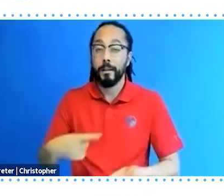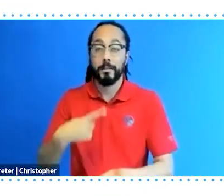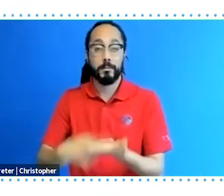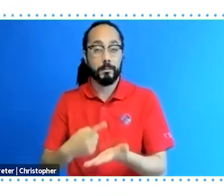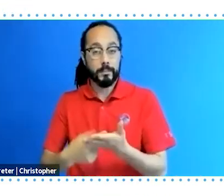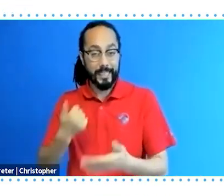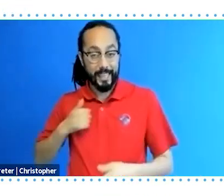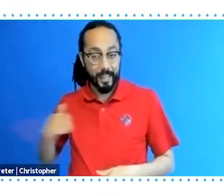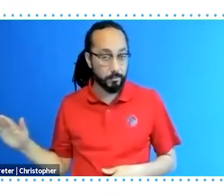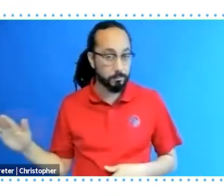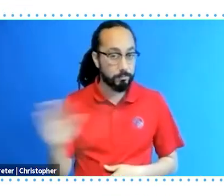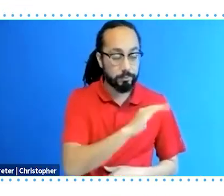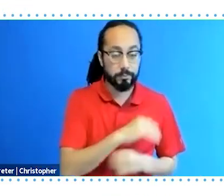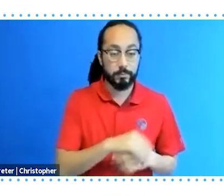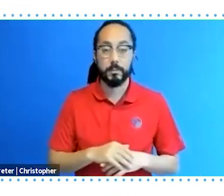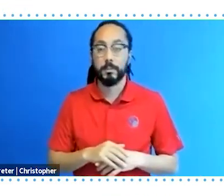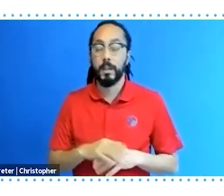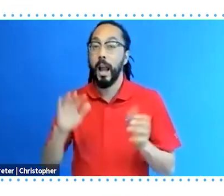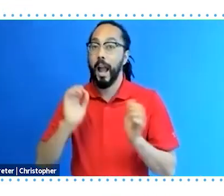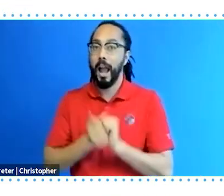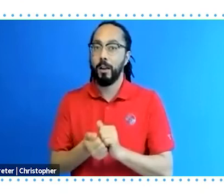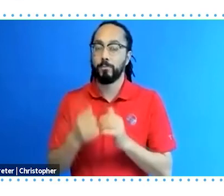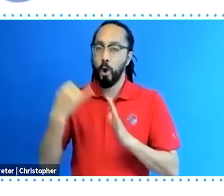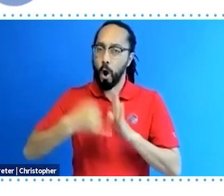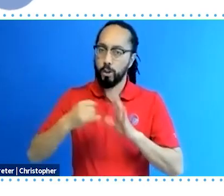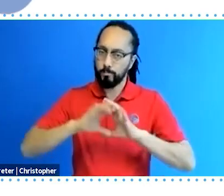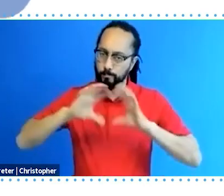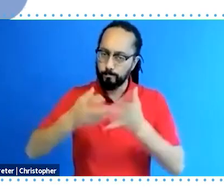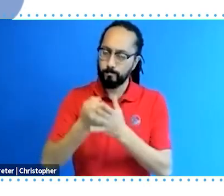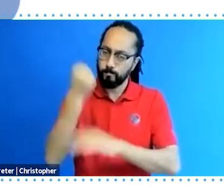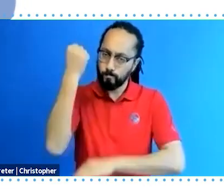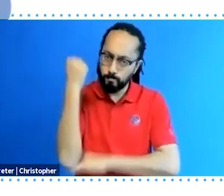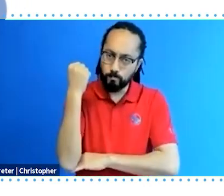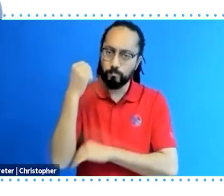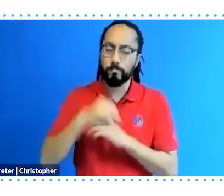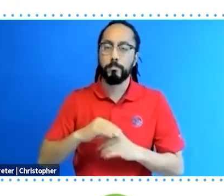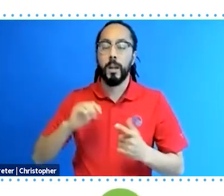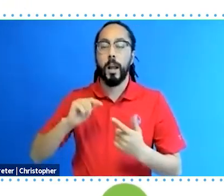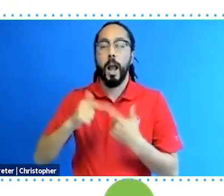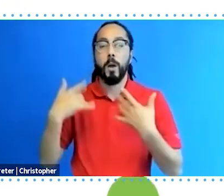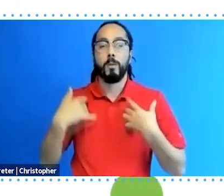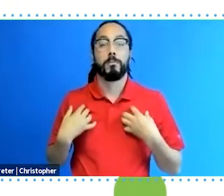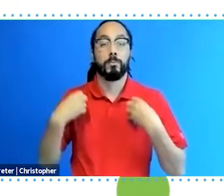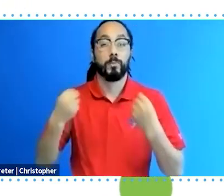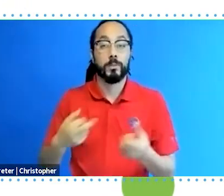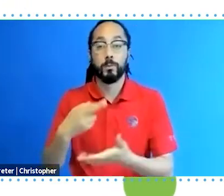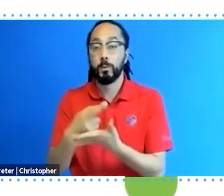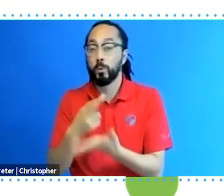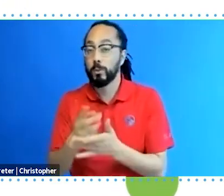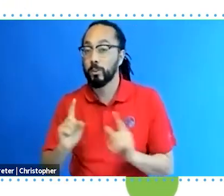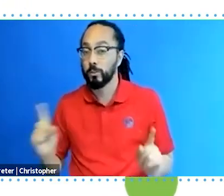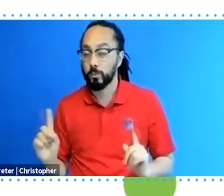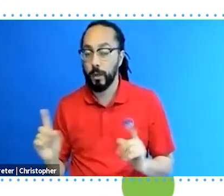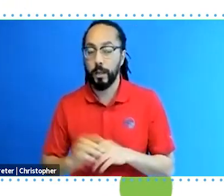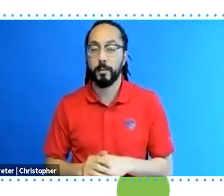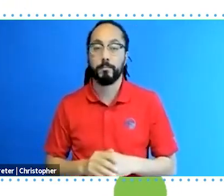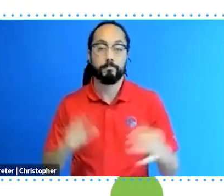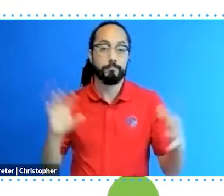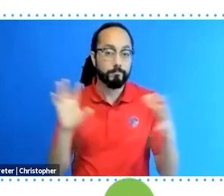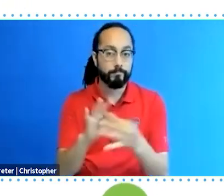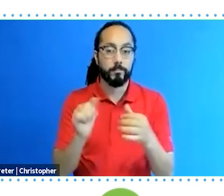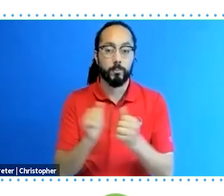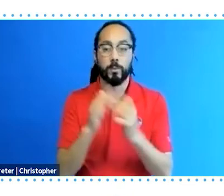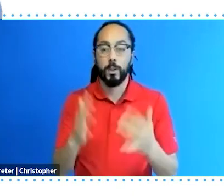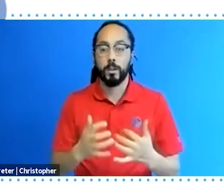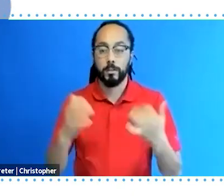changes, keeping the sector whole, navigating the relief resources, looking at those changes, staying connected with audiences, and